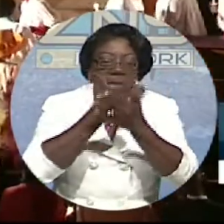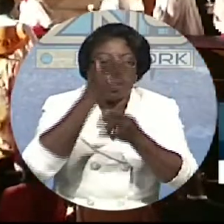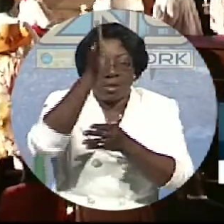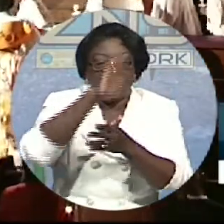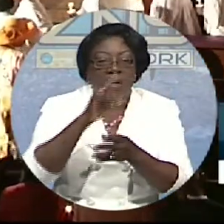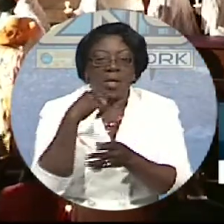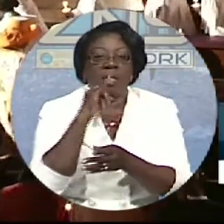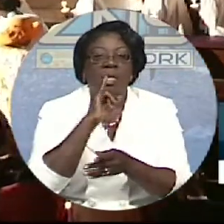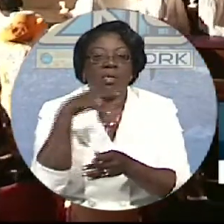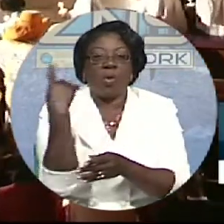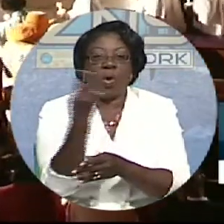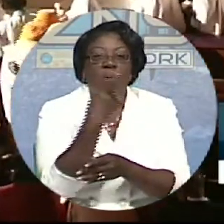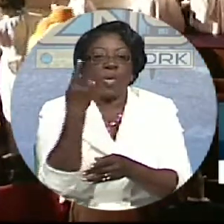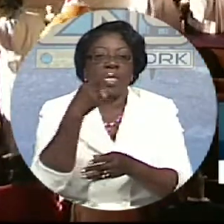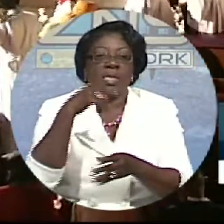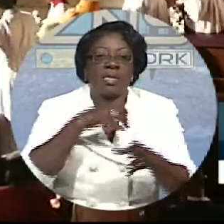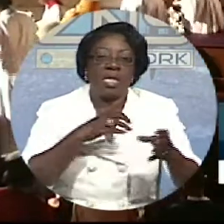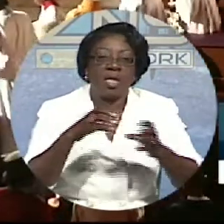charge.